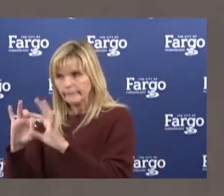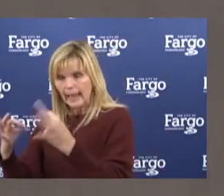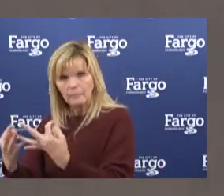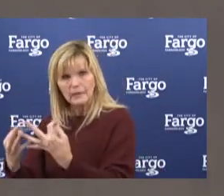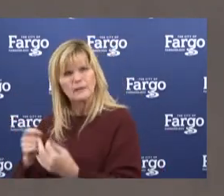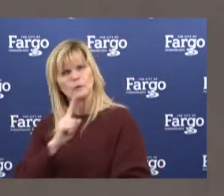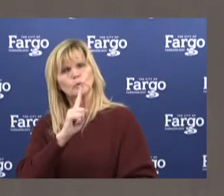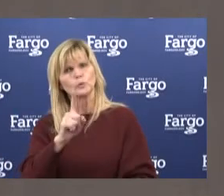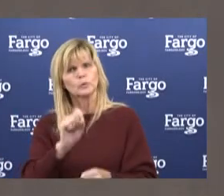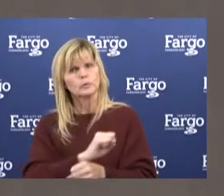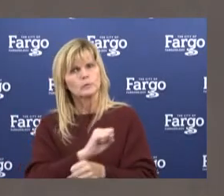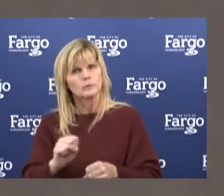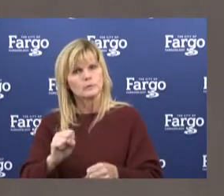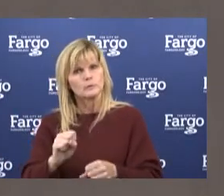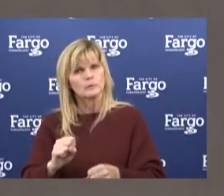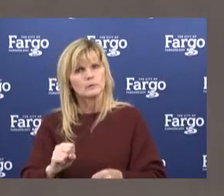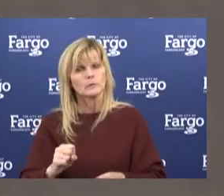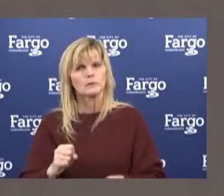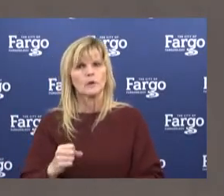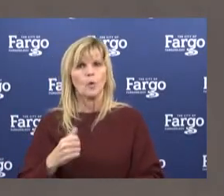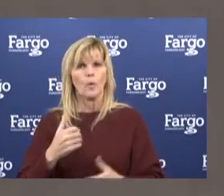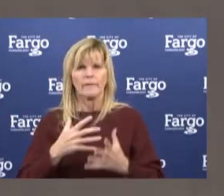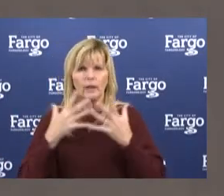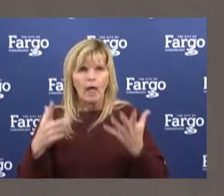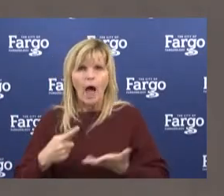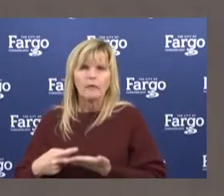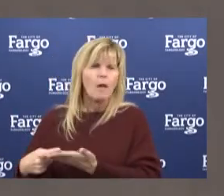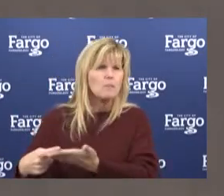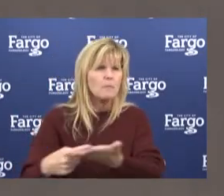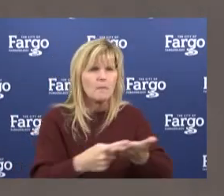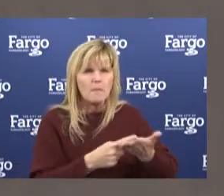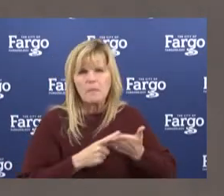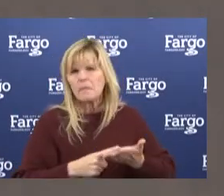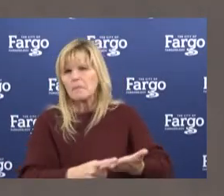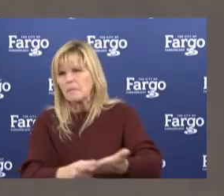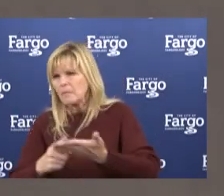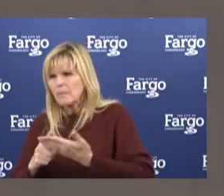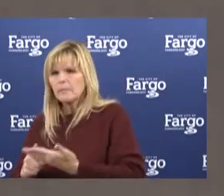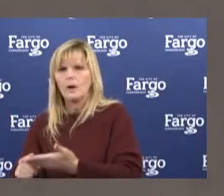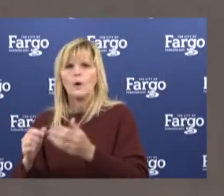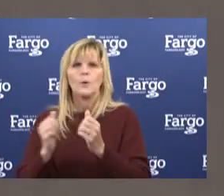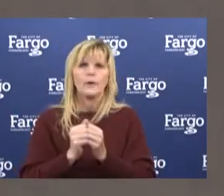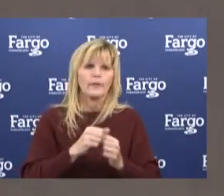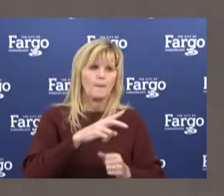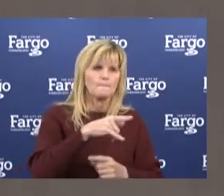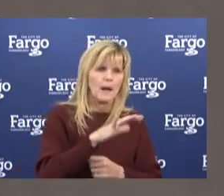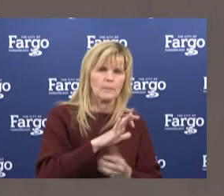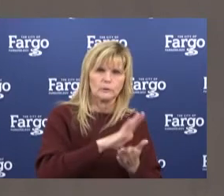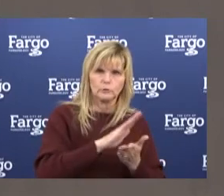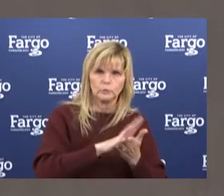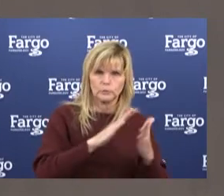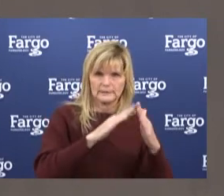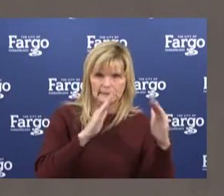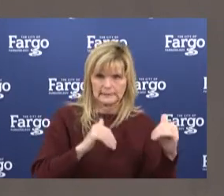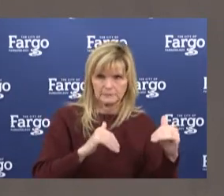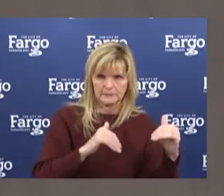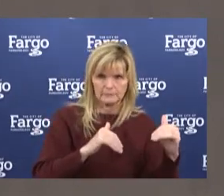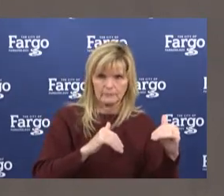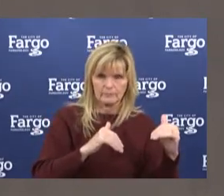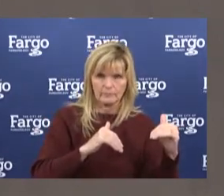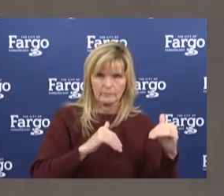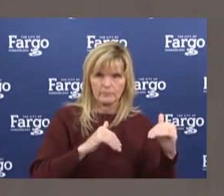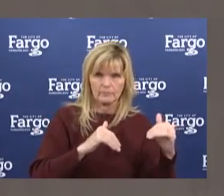very true. We have a very public debate going on right now with our public school systems.